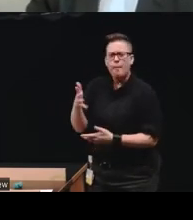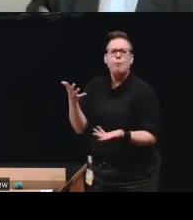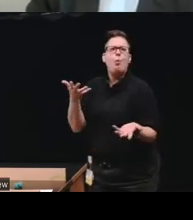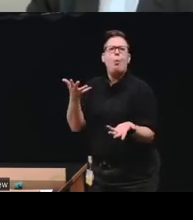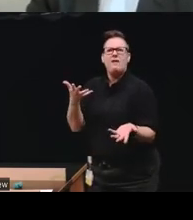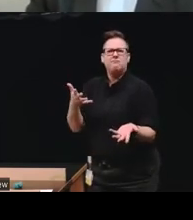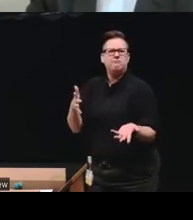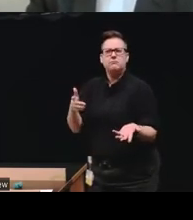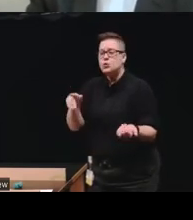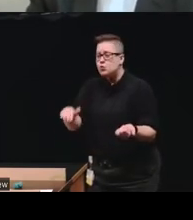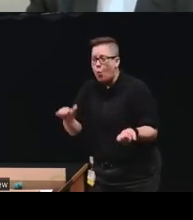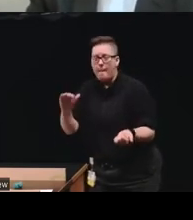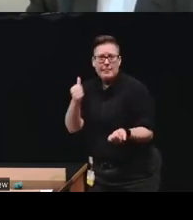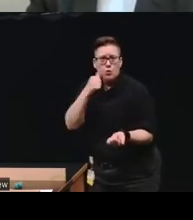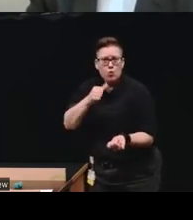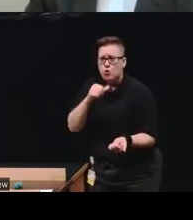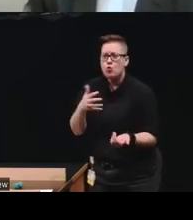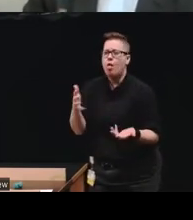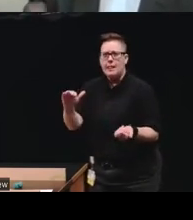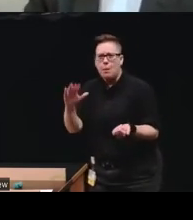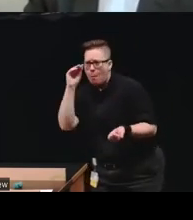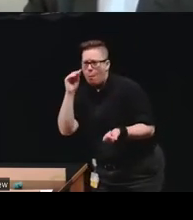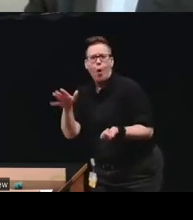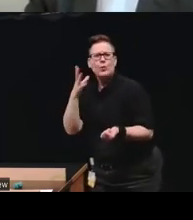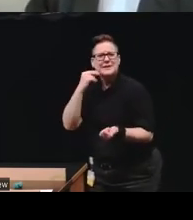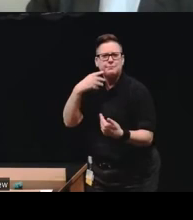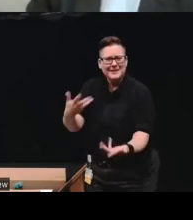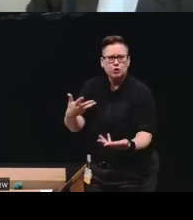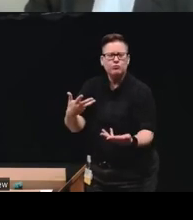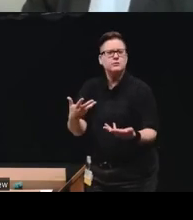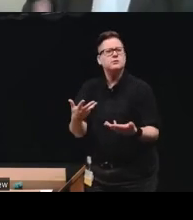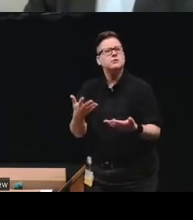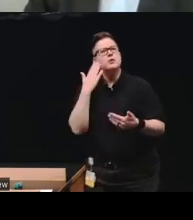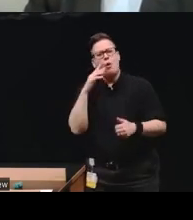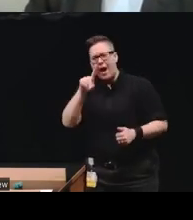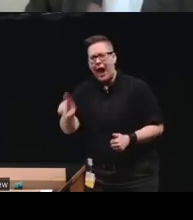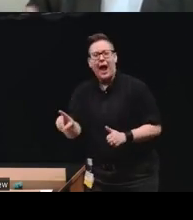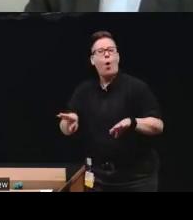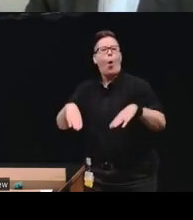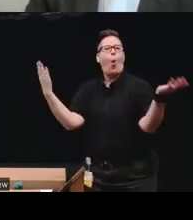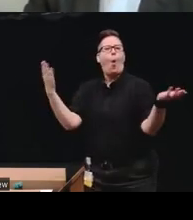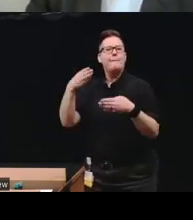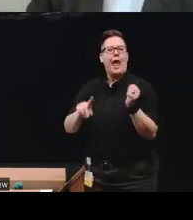growing up as a little girl or little boy? Some of these very open-ended questions, I find,